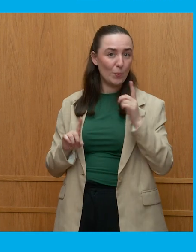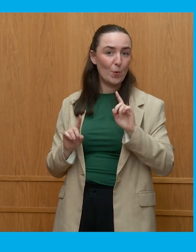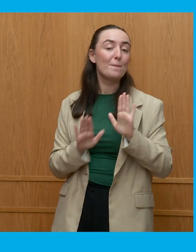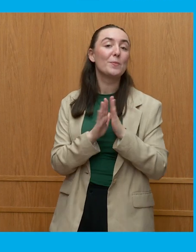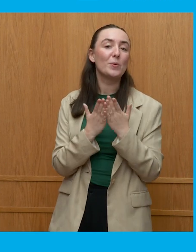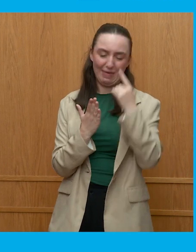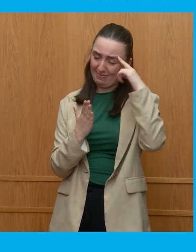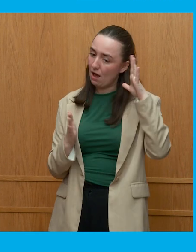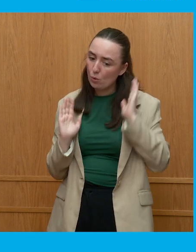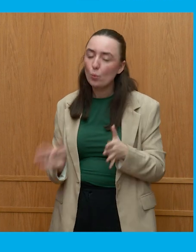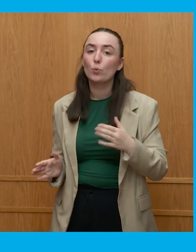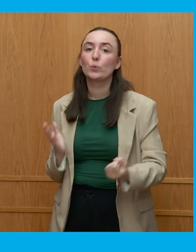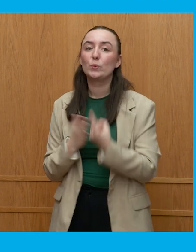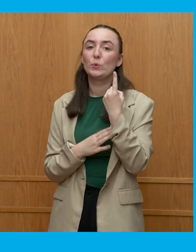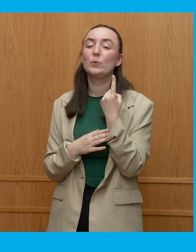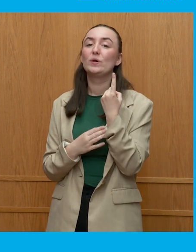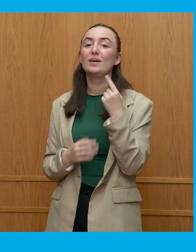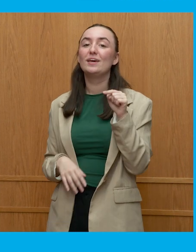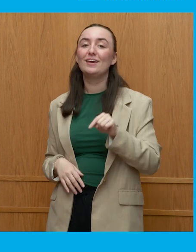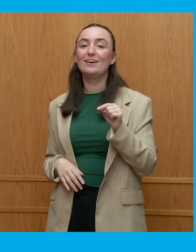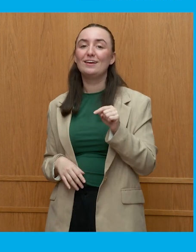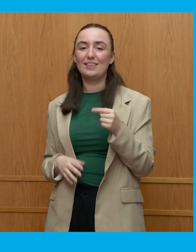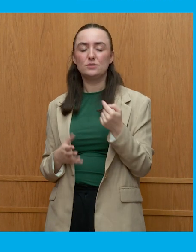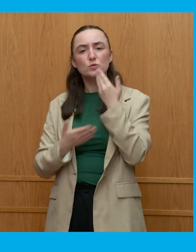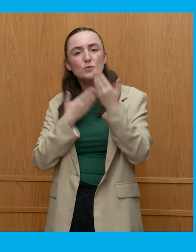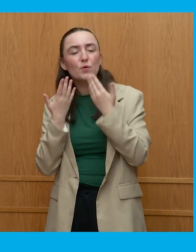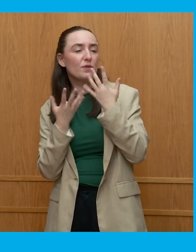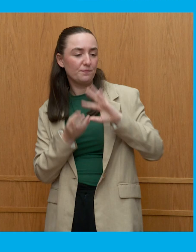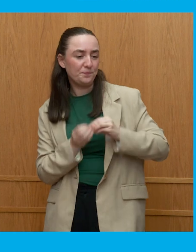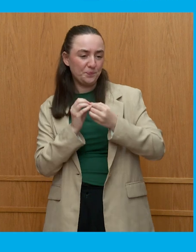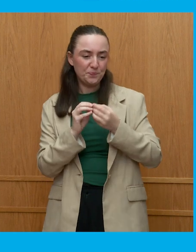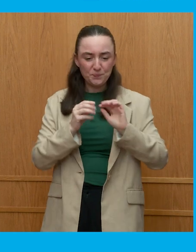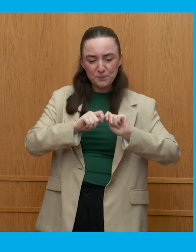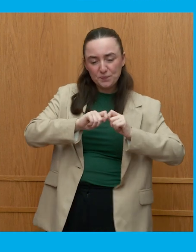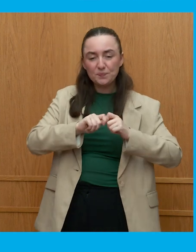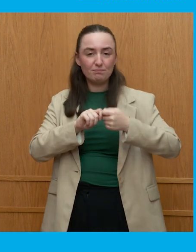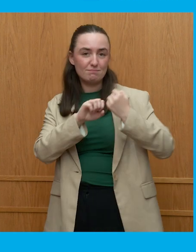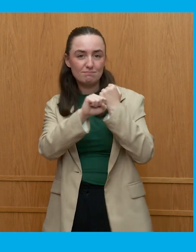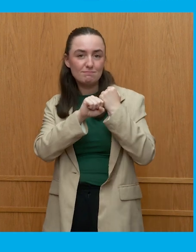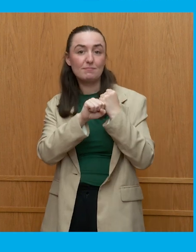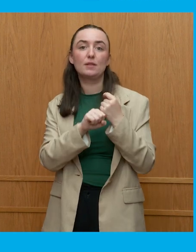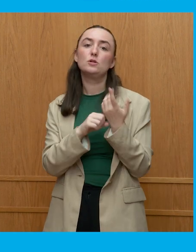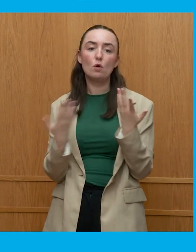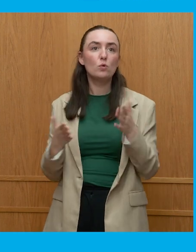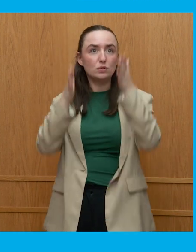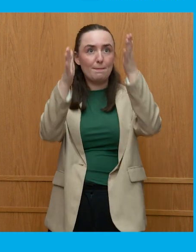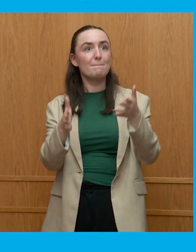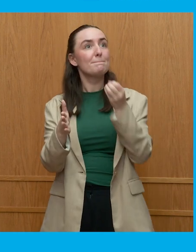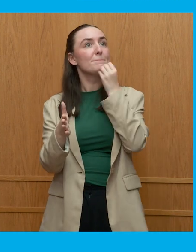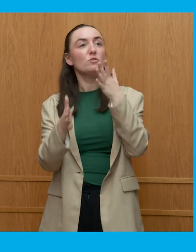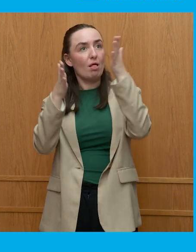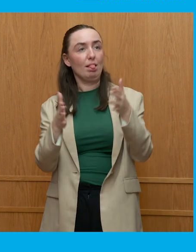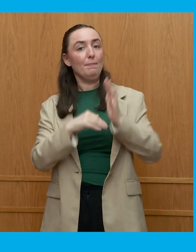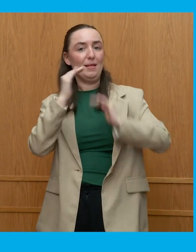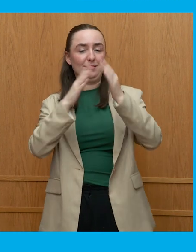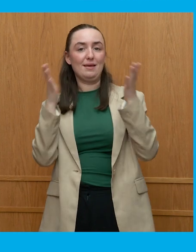happen as well, in a way, it's the story of the creation as well. So the outcome is one thing, which is obviously magnificent, and we're in it, and we're experiencing